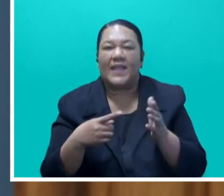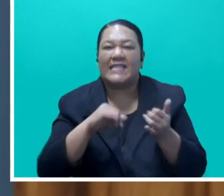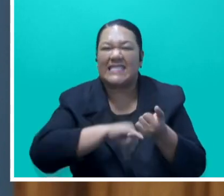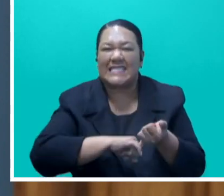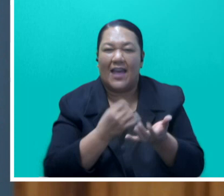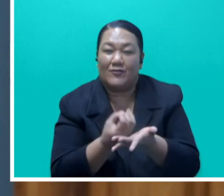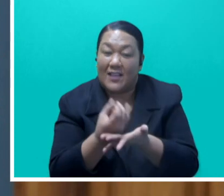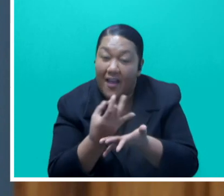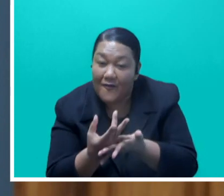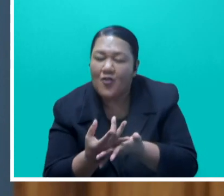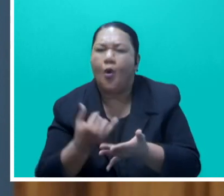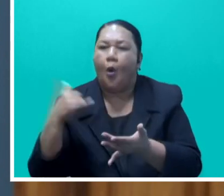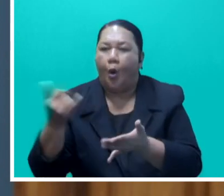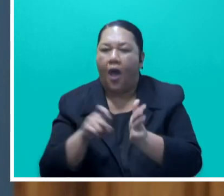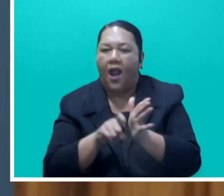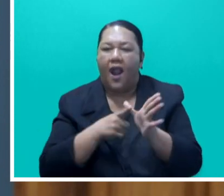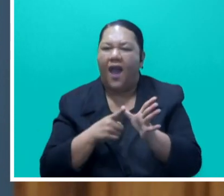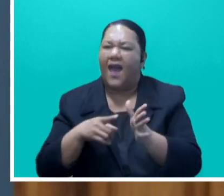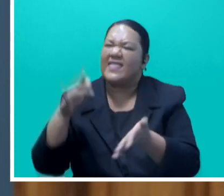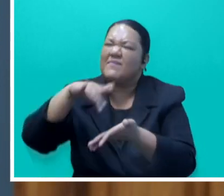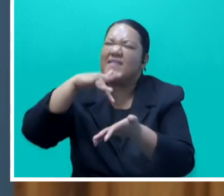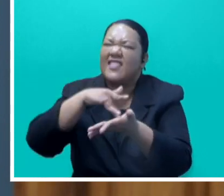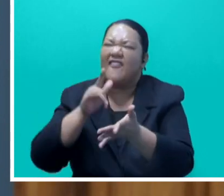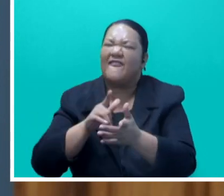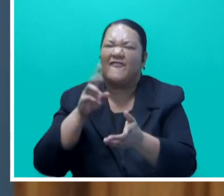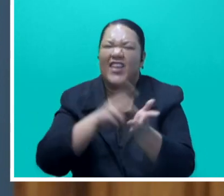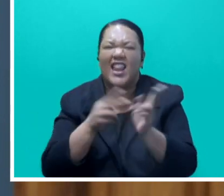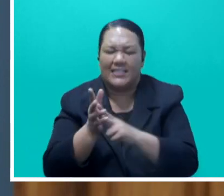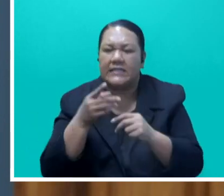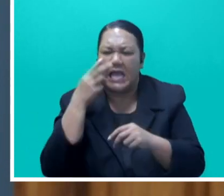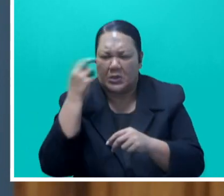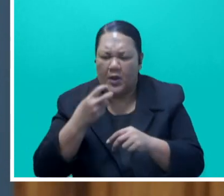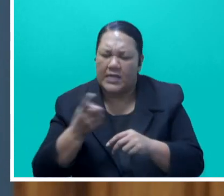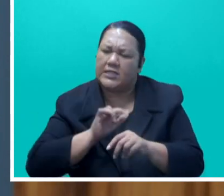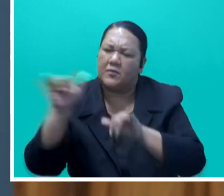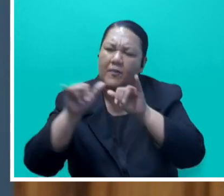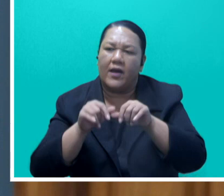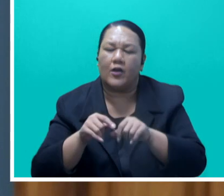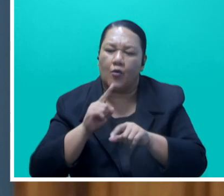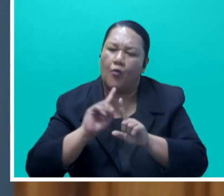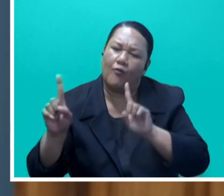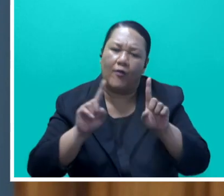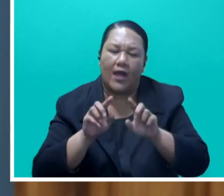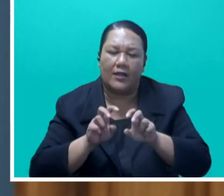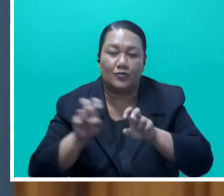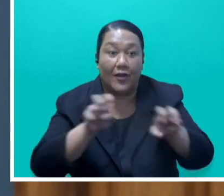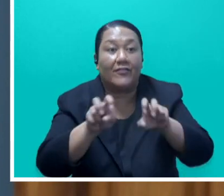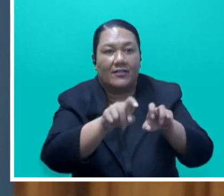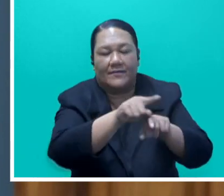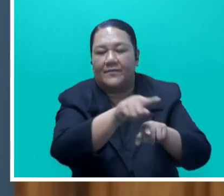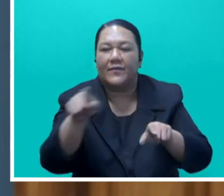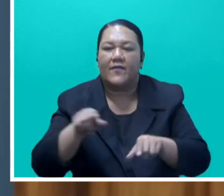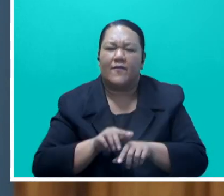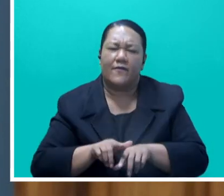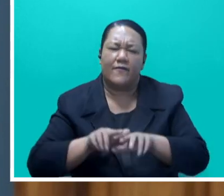trend towards sustainability will remain in the long term, so we will invest more in this area, not only because it's what tourists demand, but because